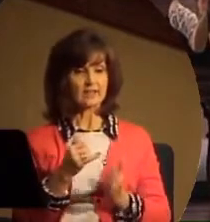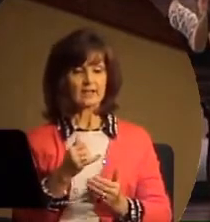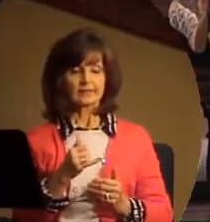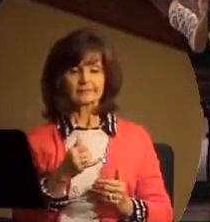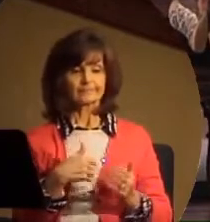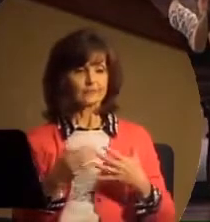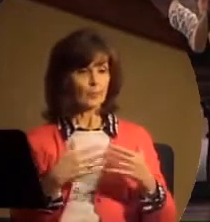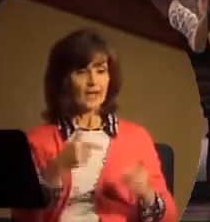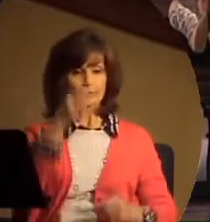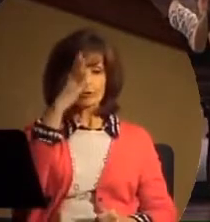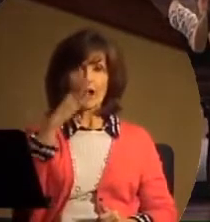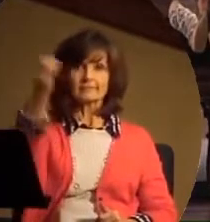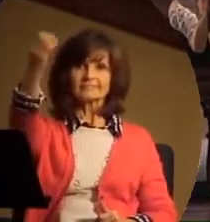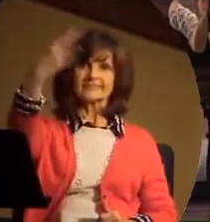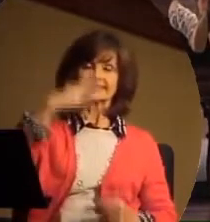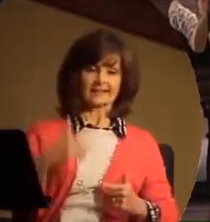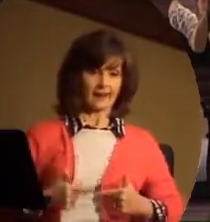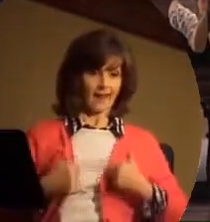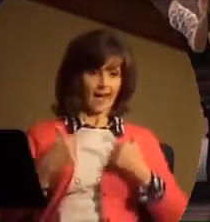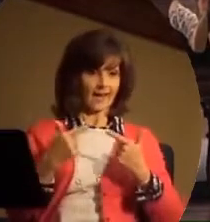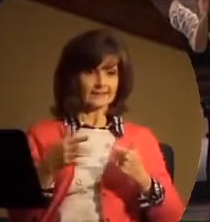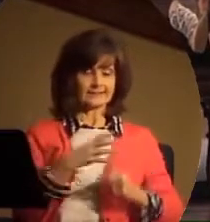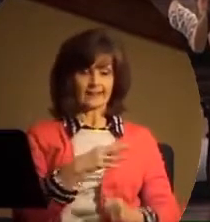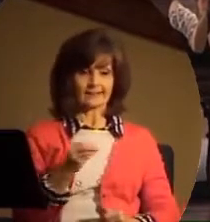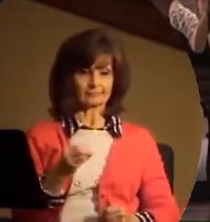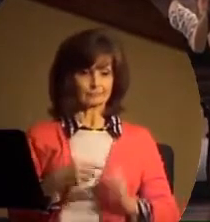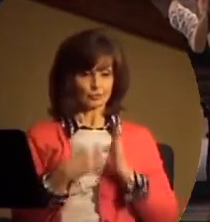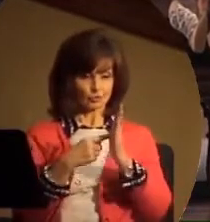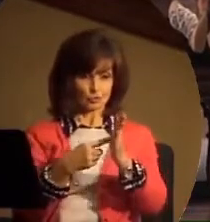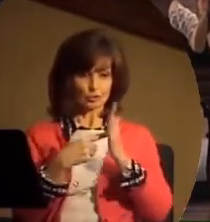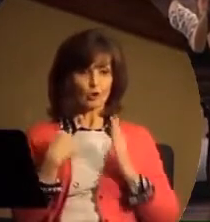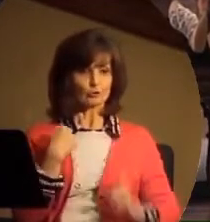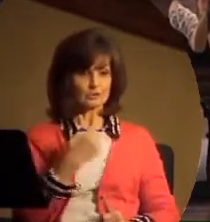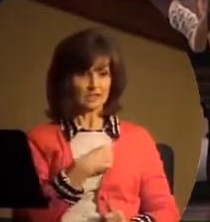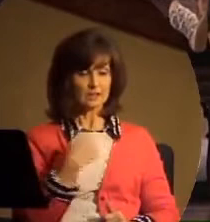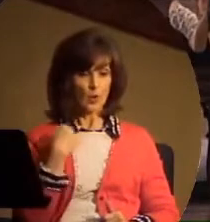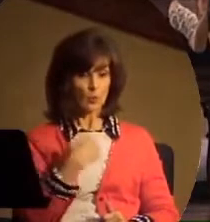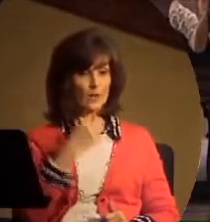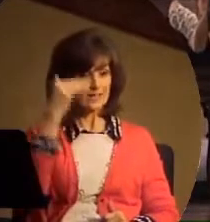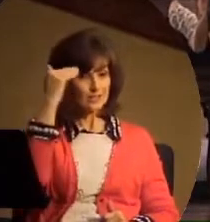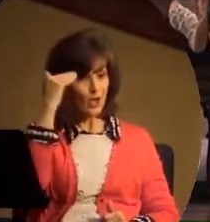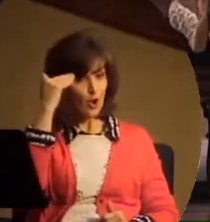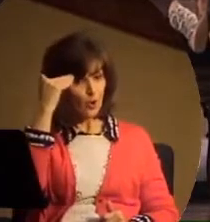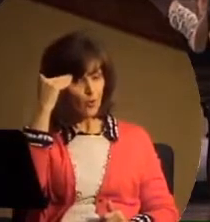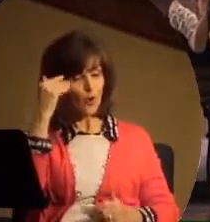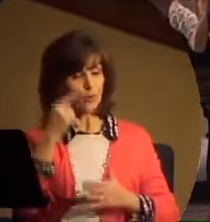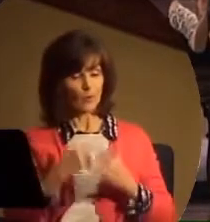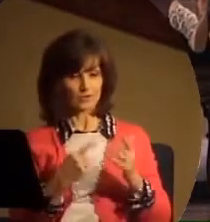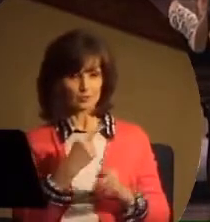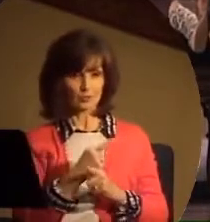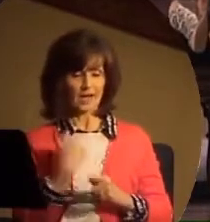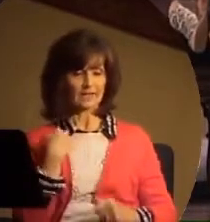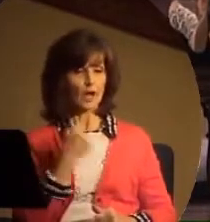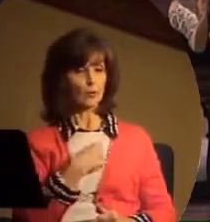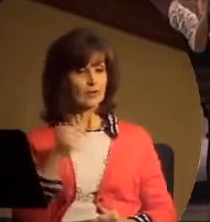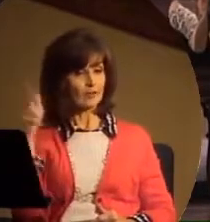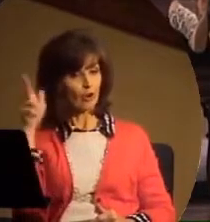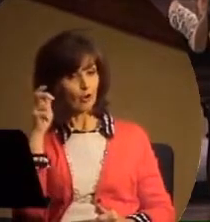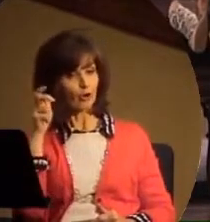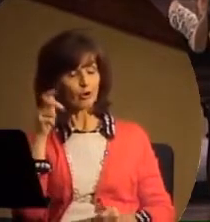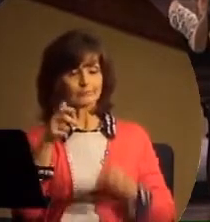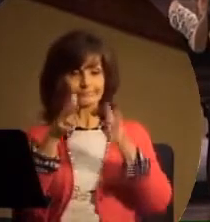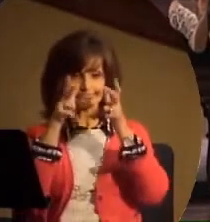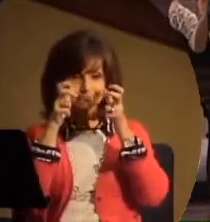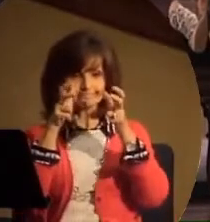The truth of the matter is, you know, we as God's people, we know what's right. We've been preached to, for crying out loud. We